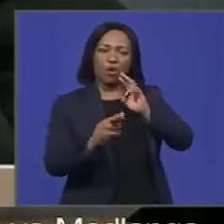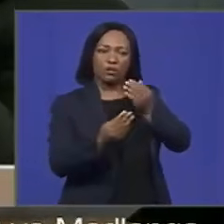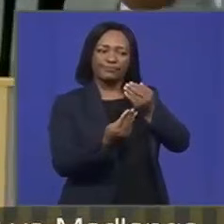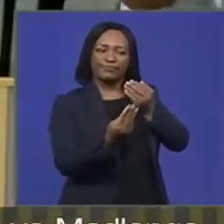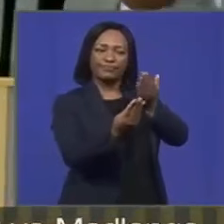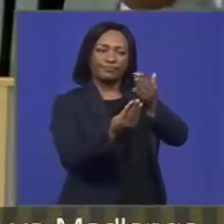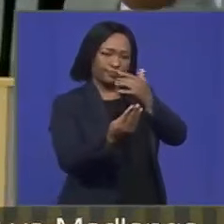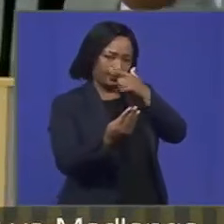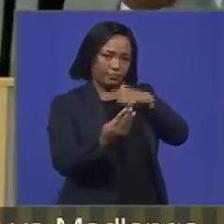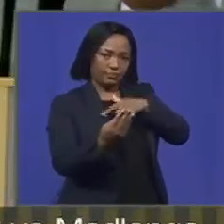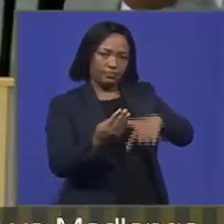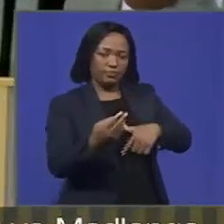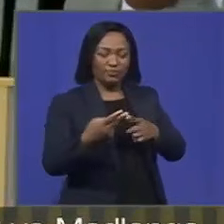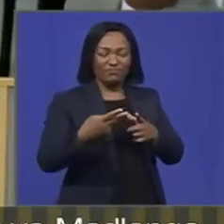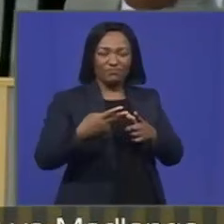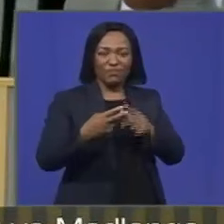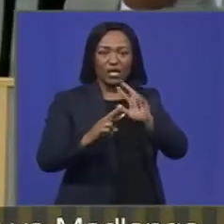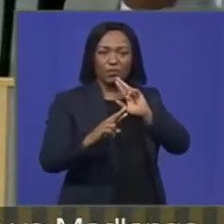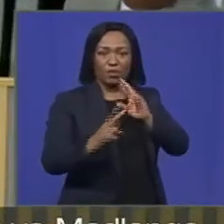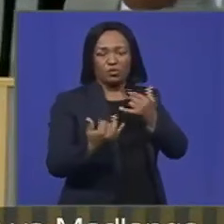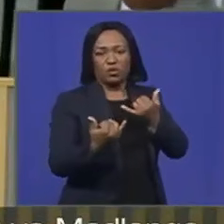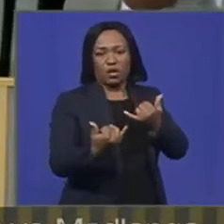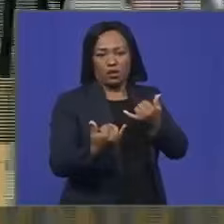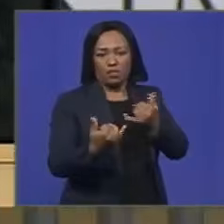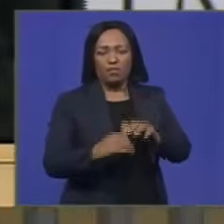ya bobedi ya pegelo ya nakwana gompieno.